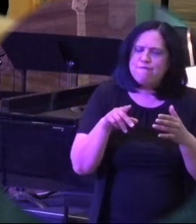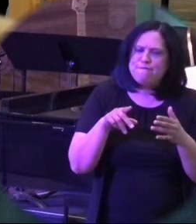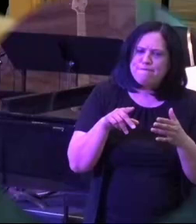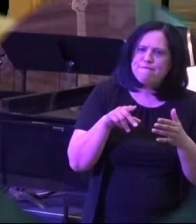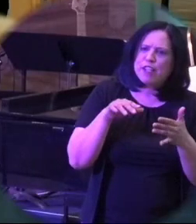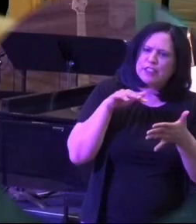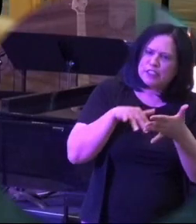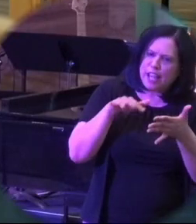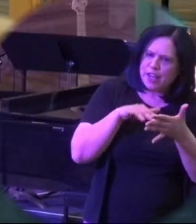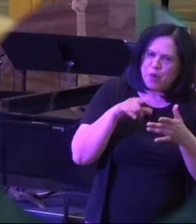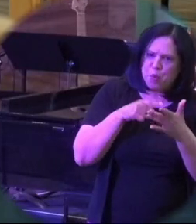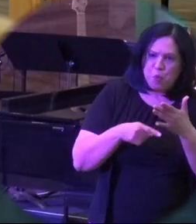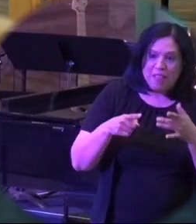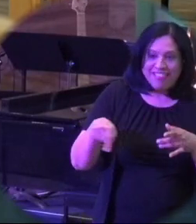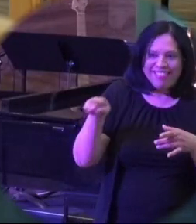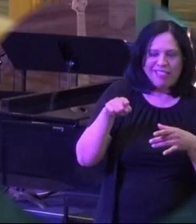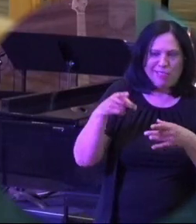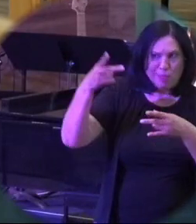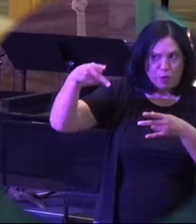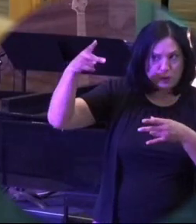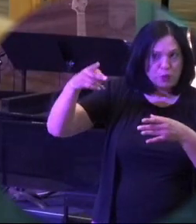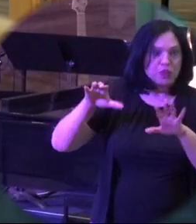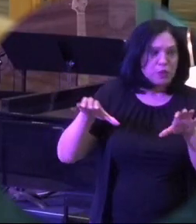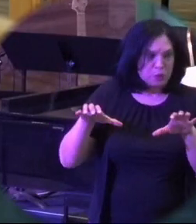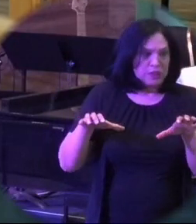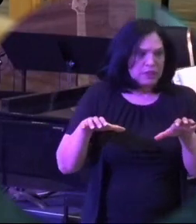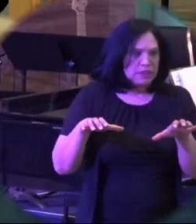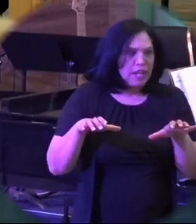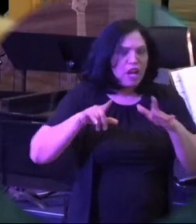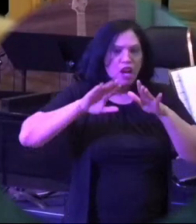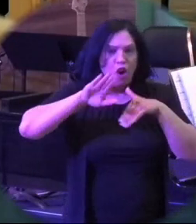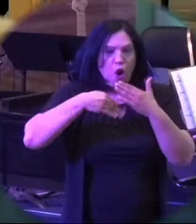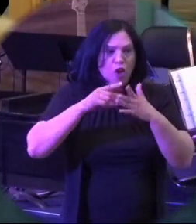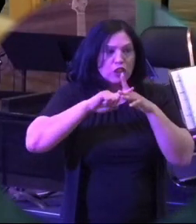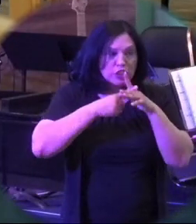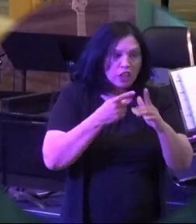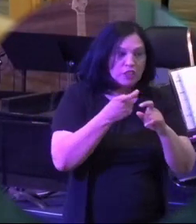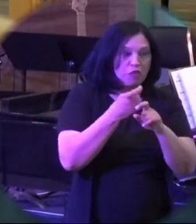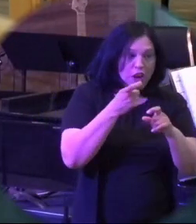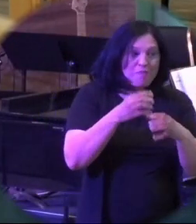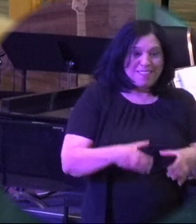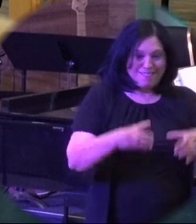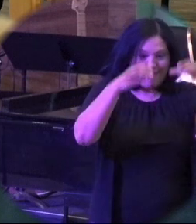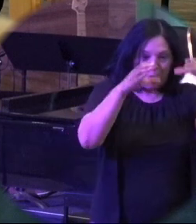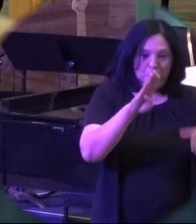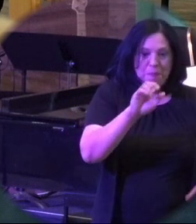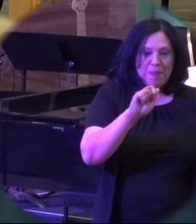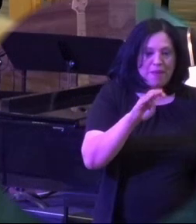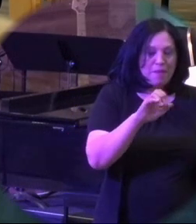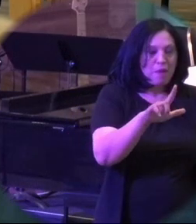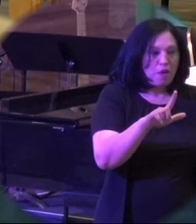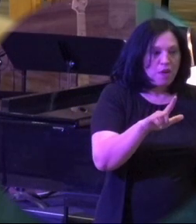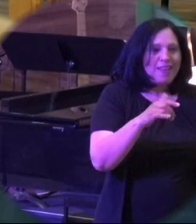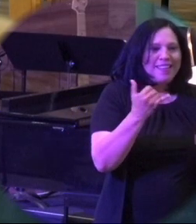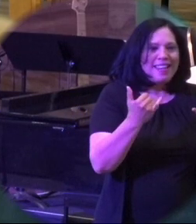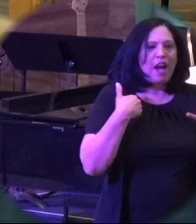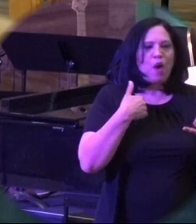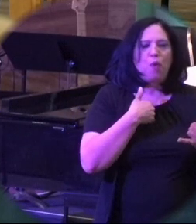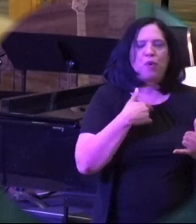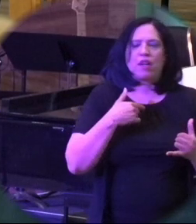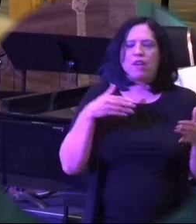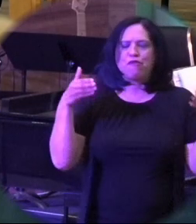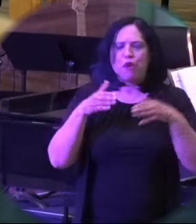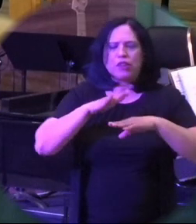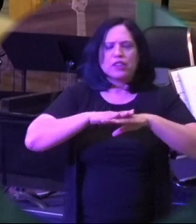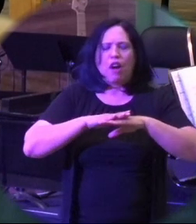our church, and it all stems from the Tower of Babel. Okay, now we are going to turn to the tale of two towers,